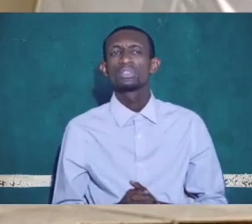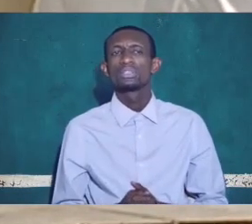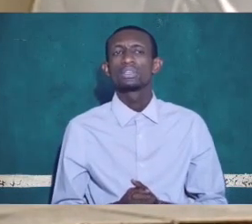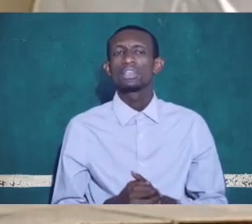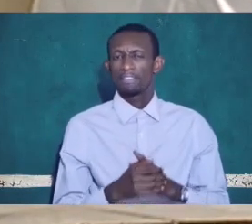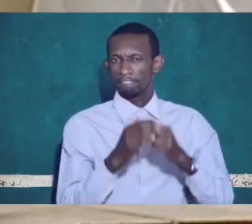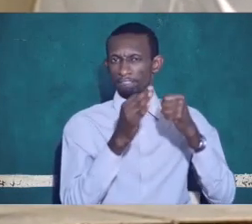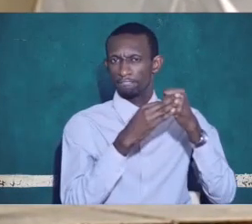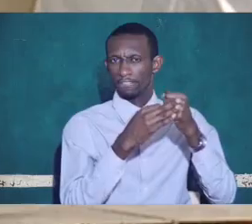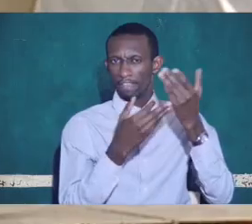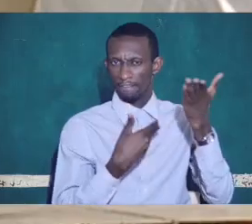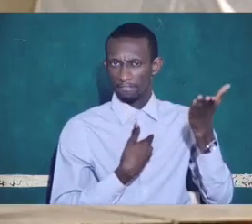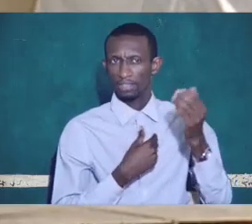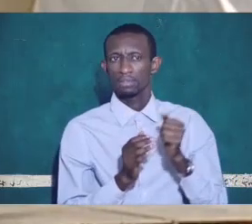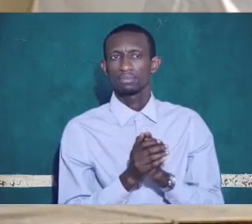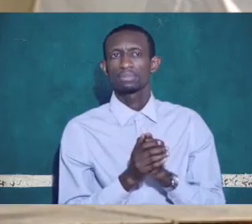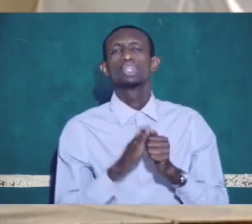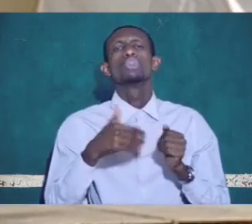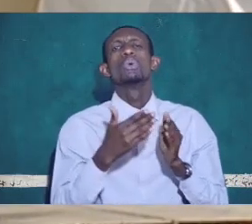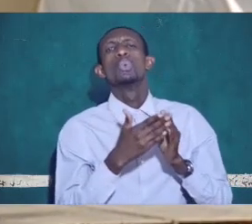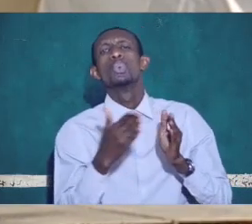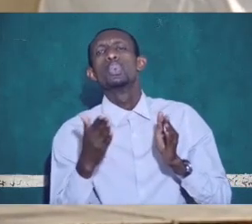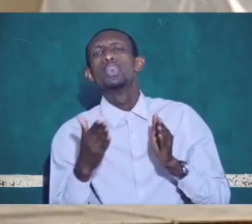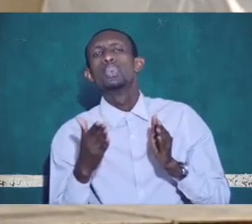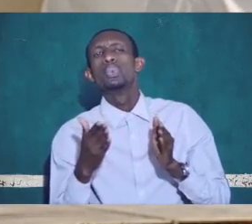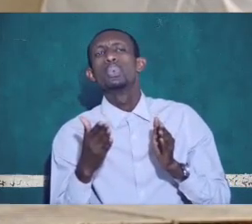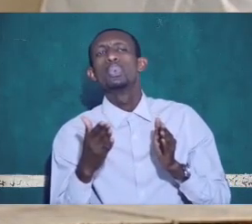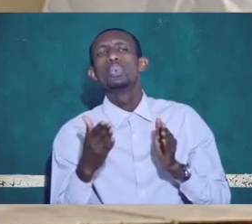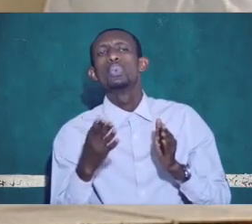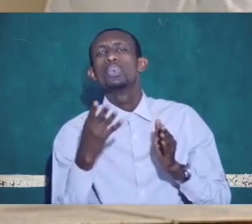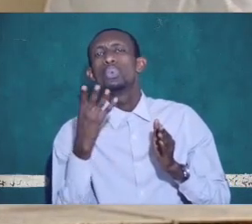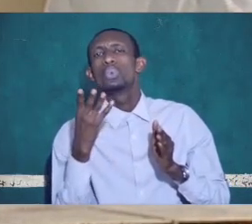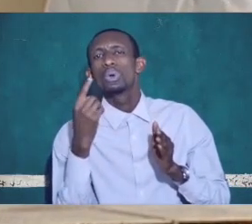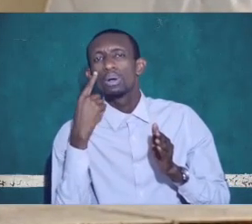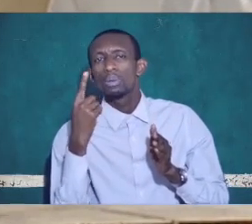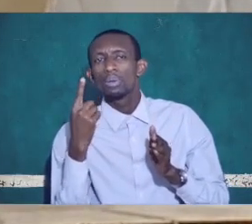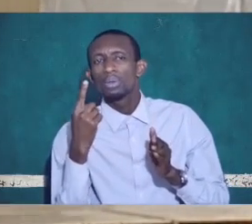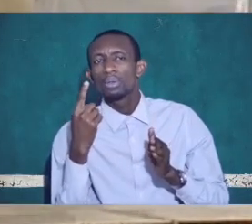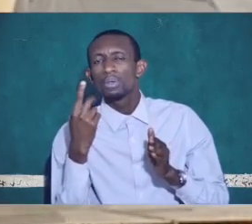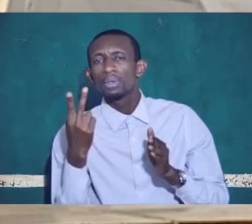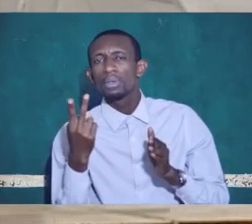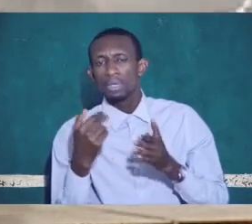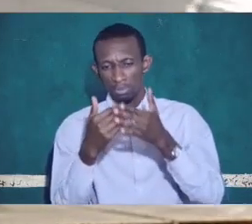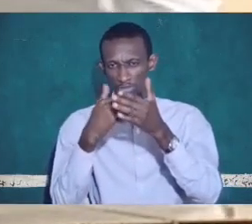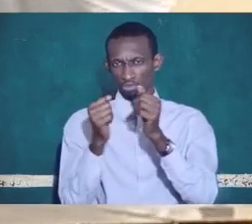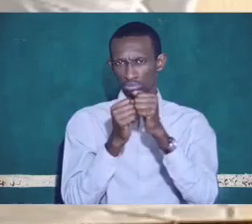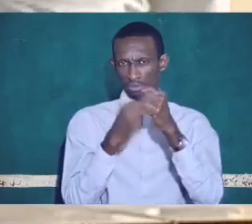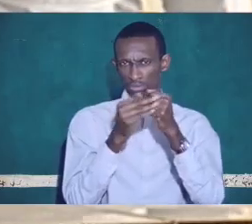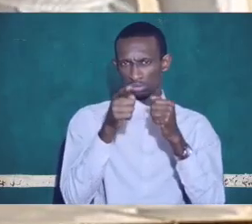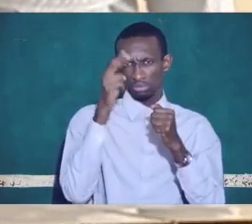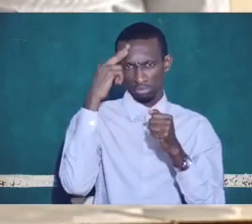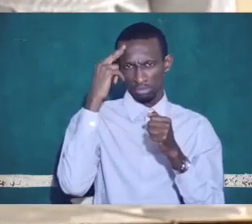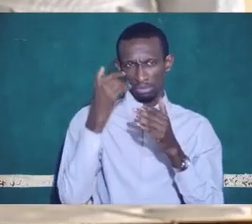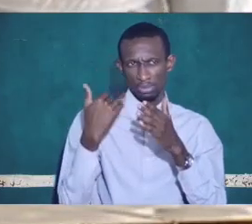electrons and we go to the 4th energy level before we get 18? Remember, we said that the